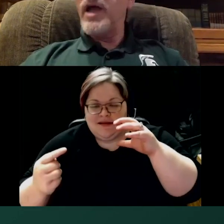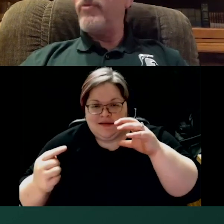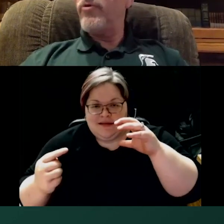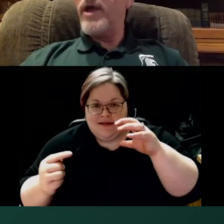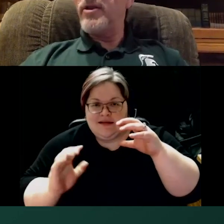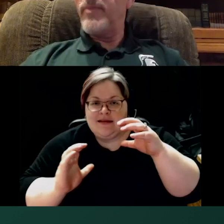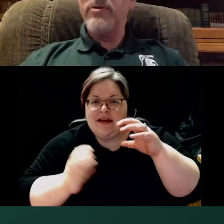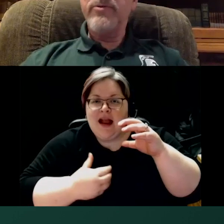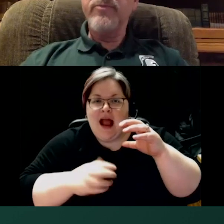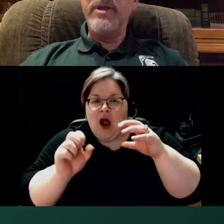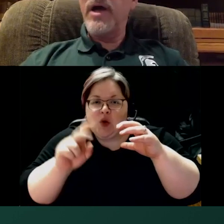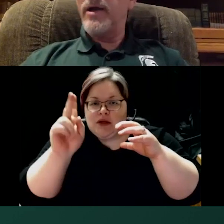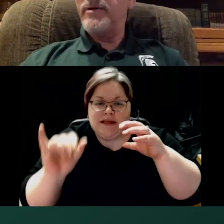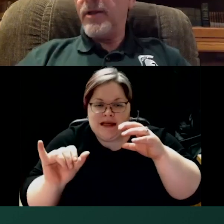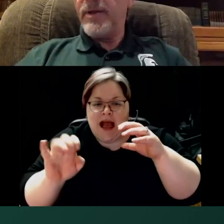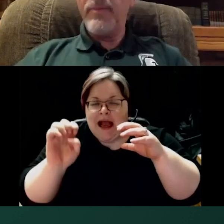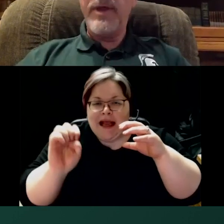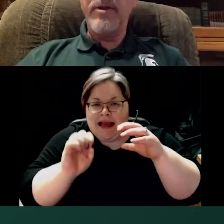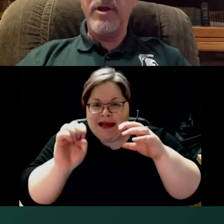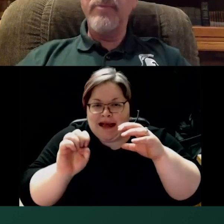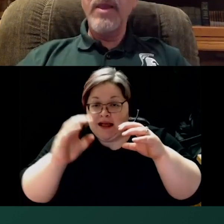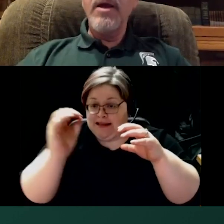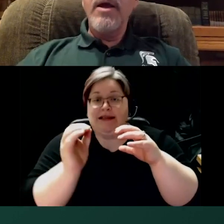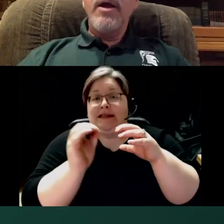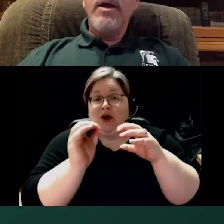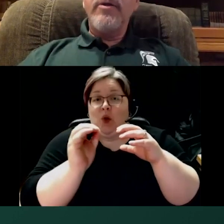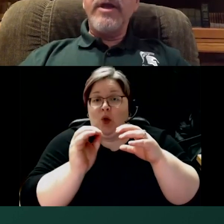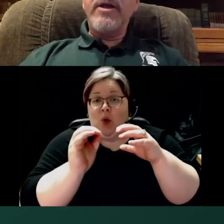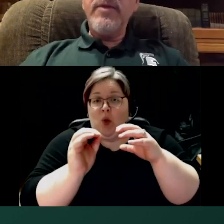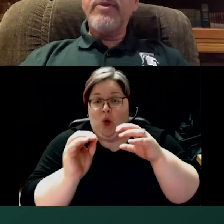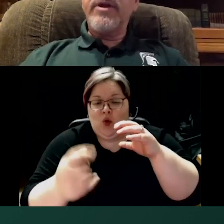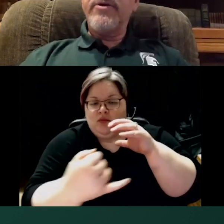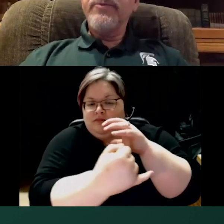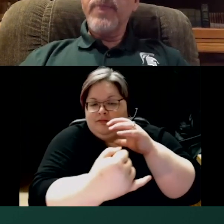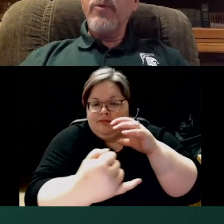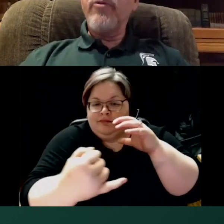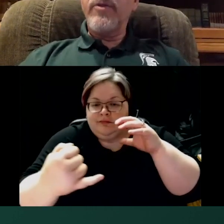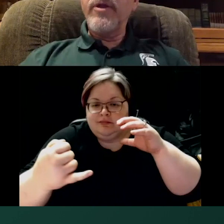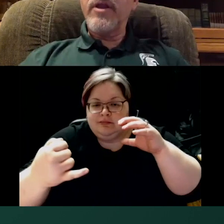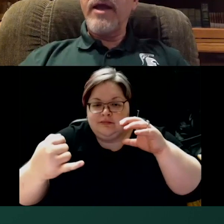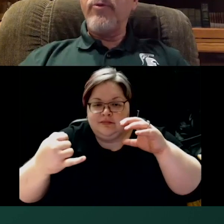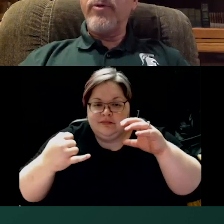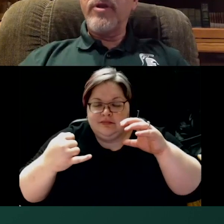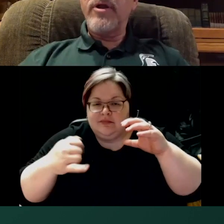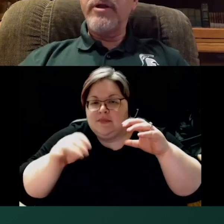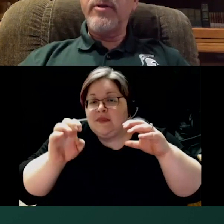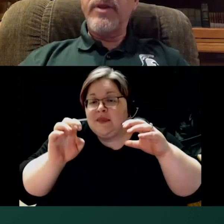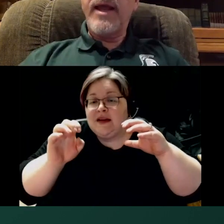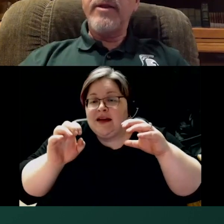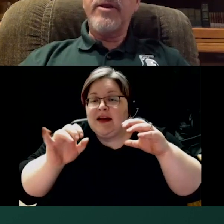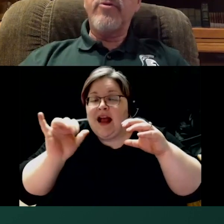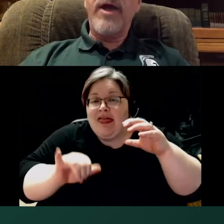the top of Orion's belt. Mintaka is the name of that star. The ecliptic, which is this line where the sun